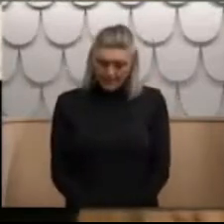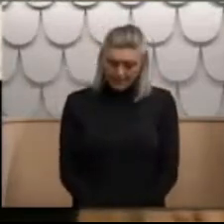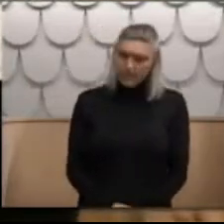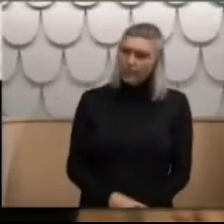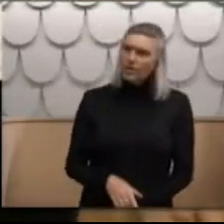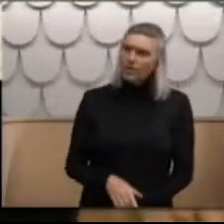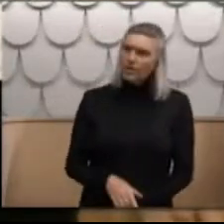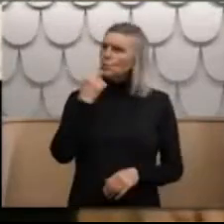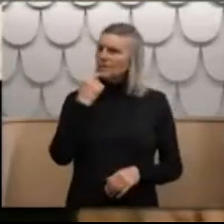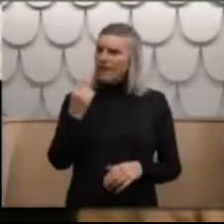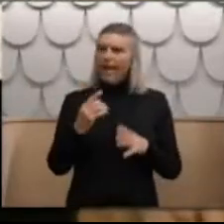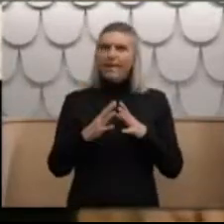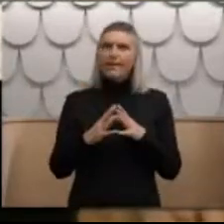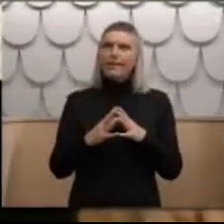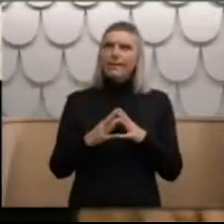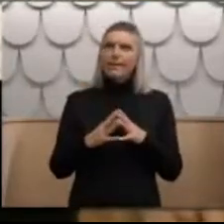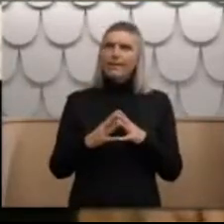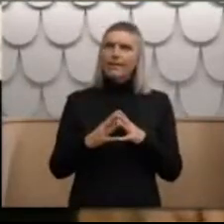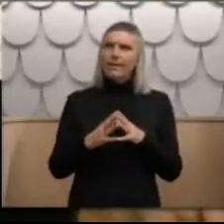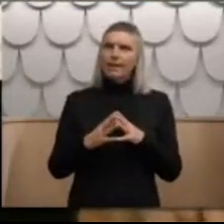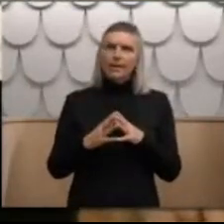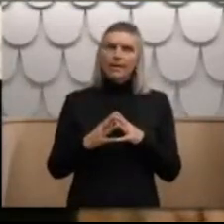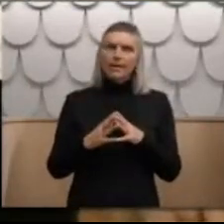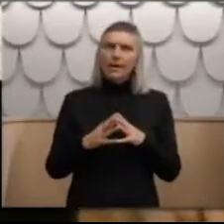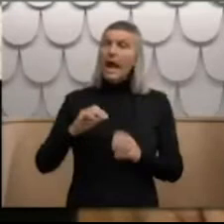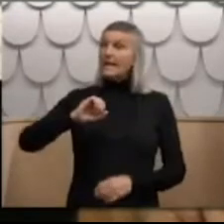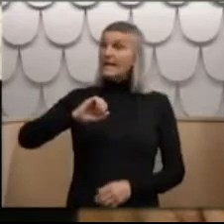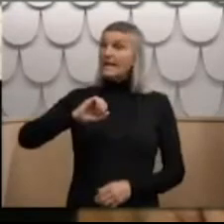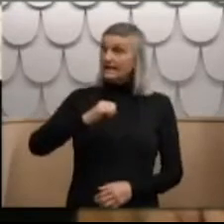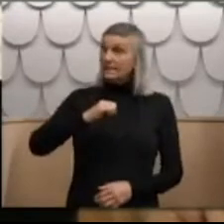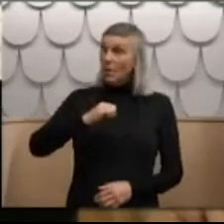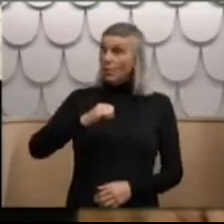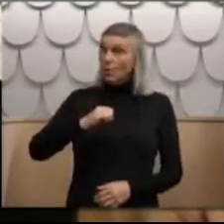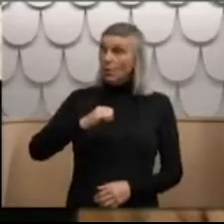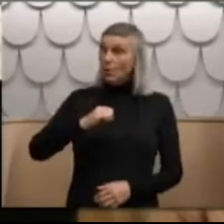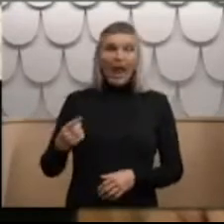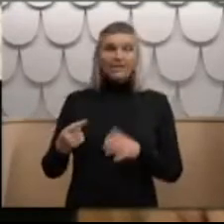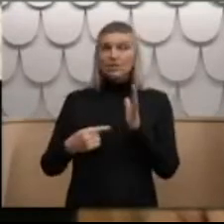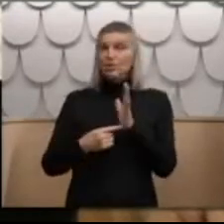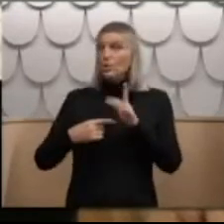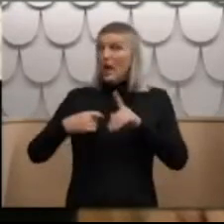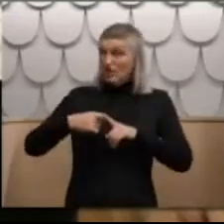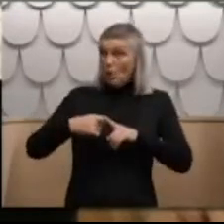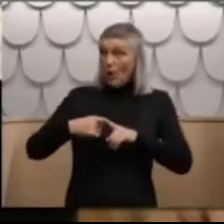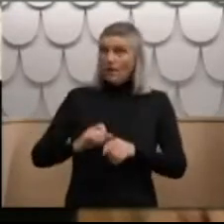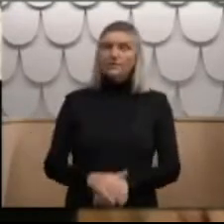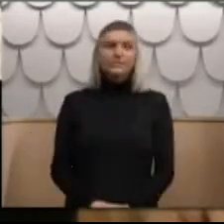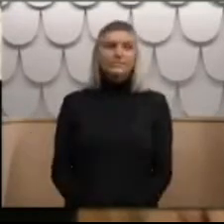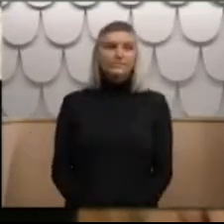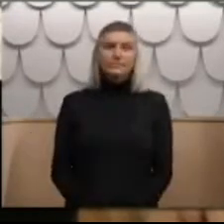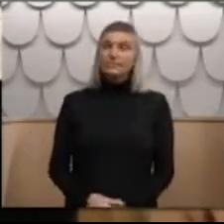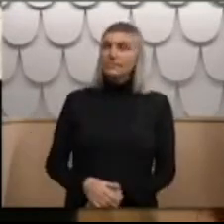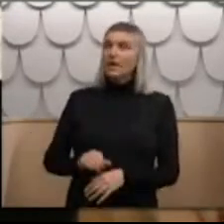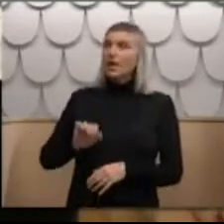And you say you are Ngāti Maniapoto and Tūwharetoa? Yep. Is that right? Yep. From your